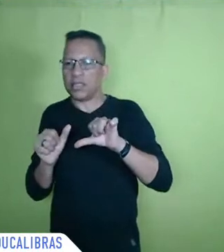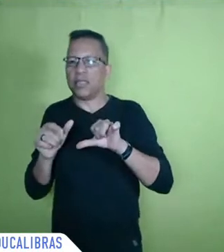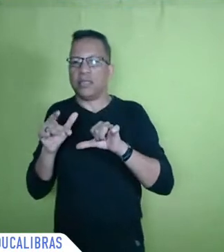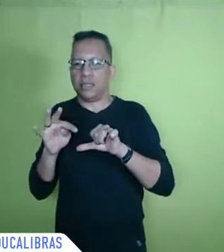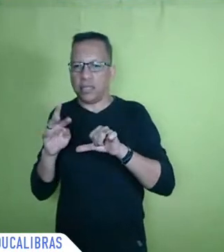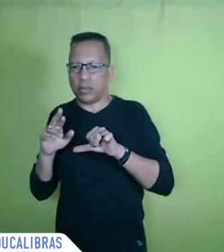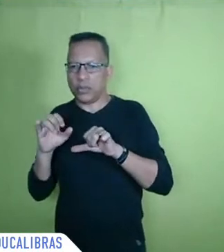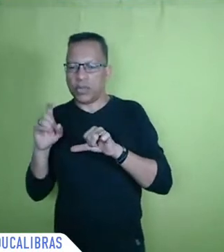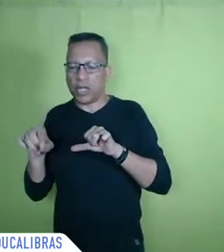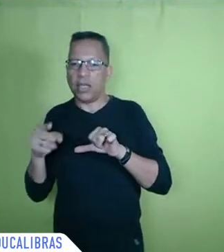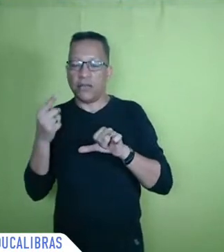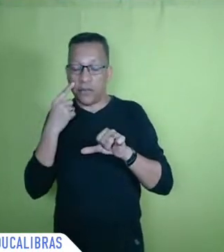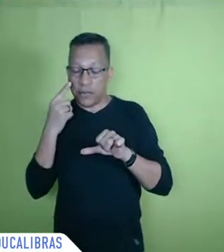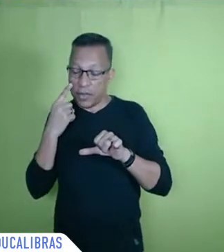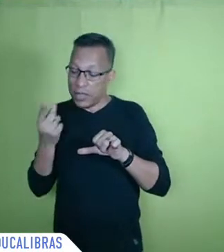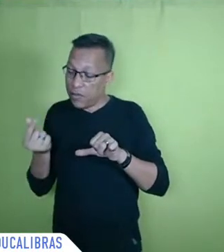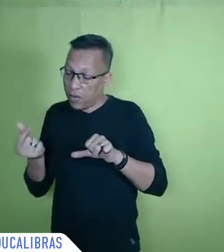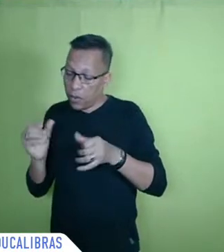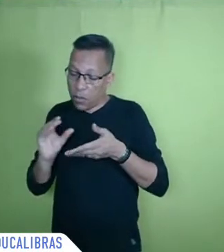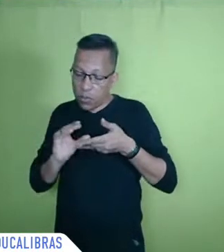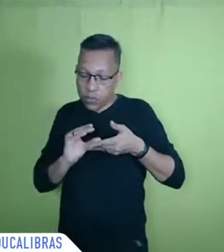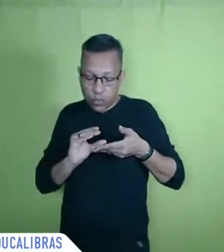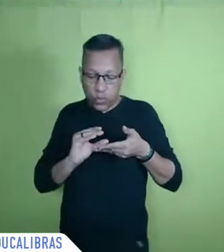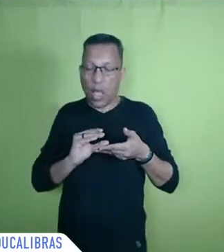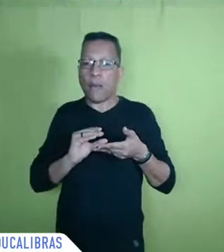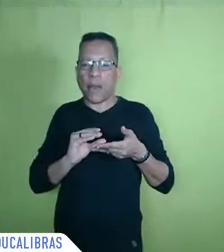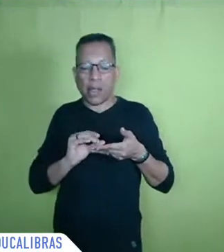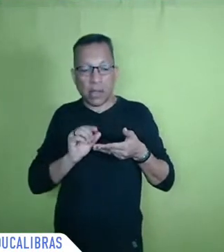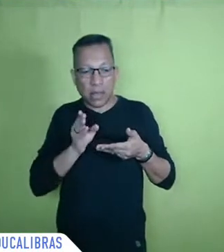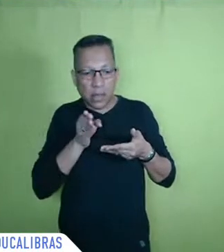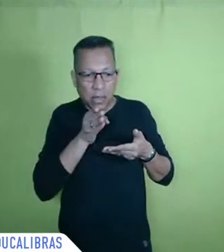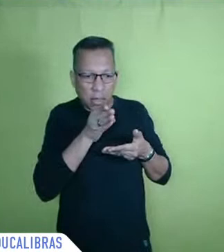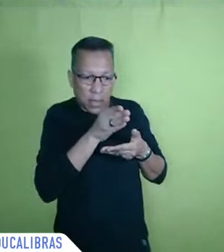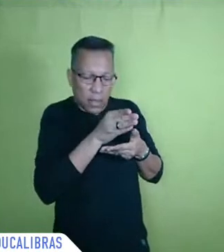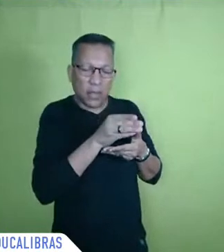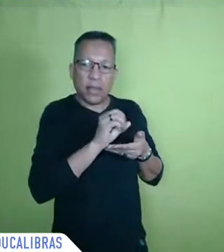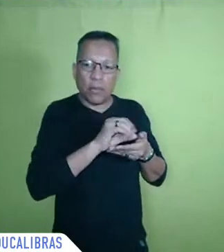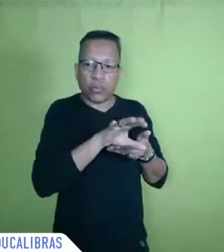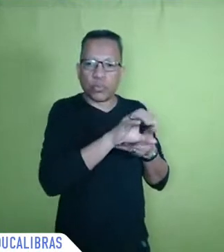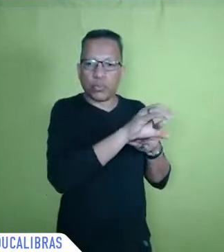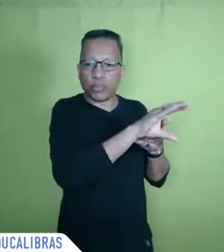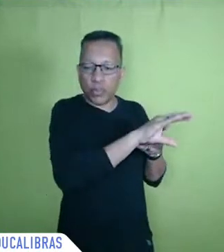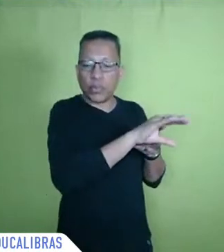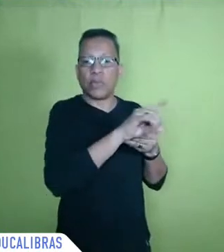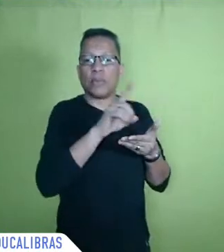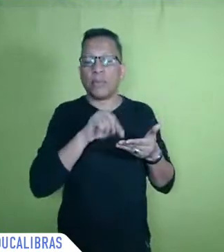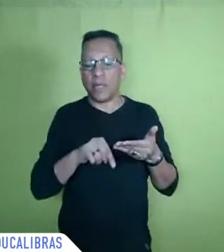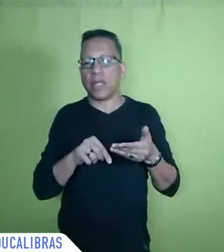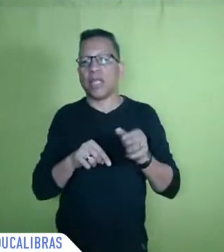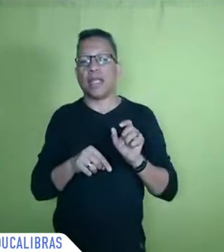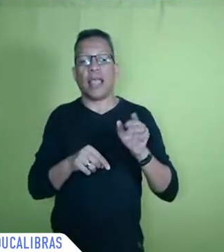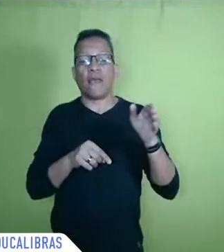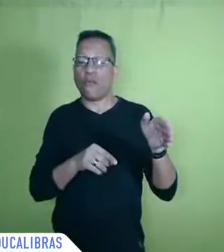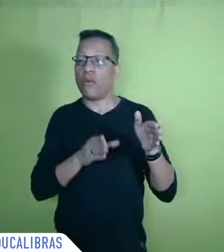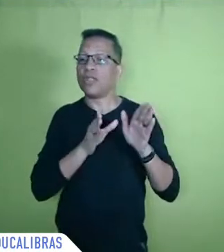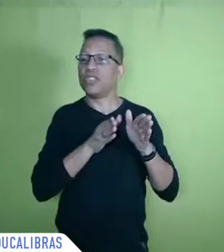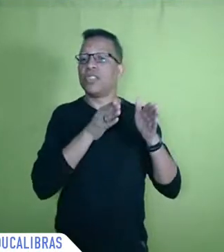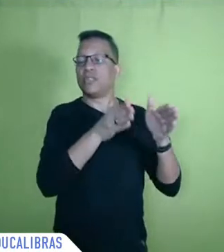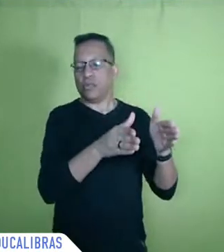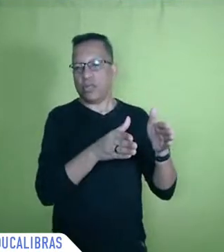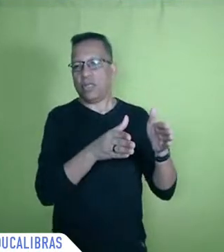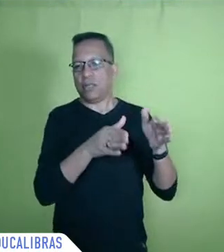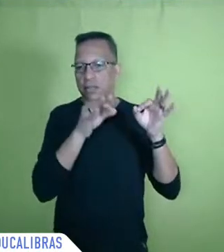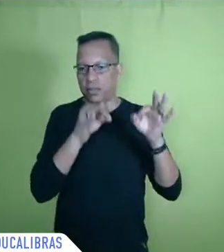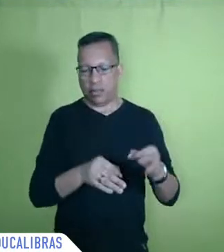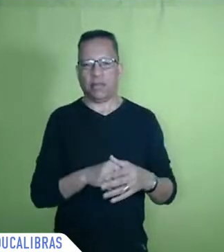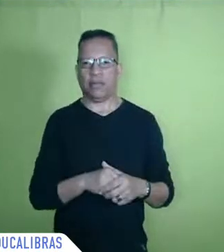this to a public debate. Let's have a tax reform, but associate that to indicators and